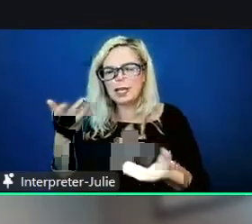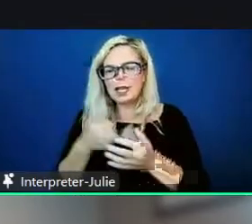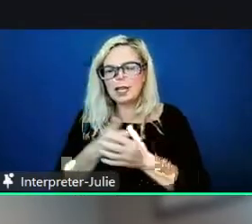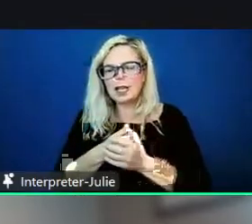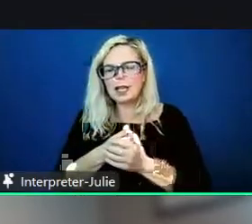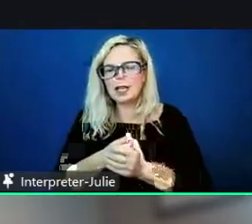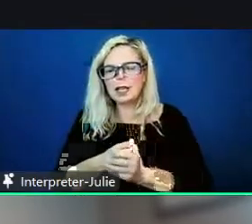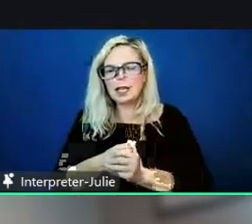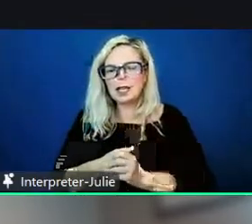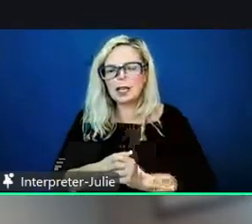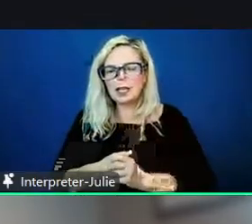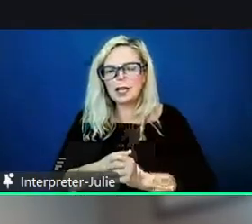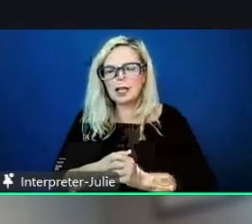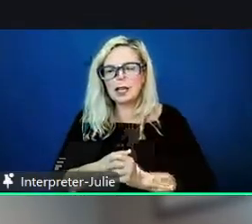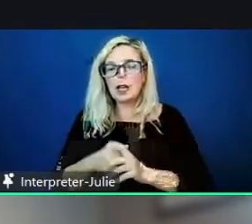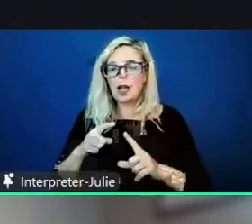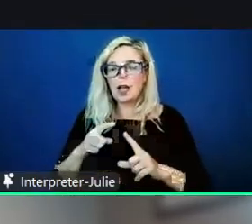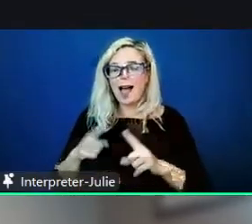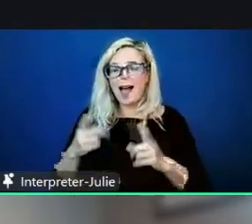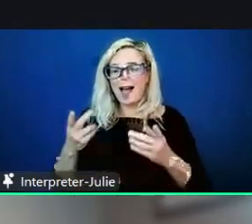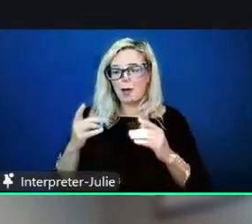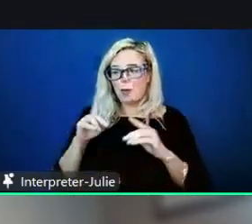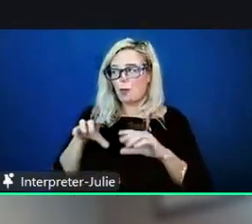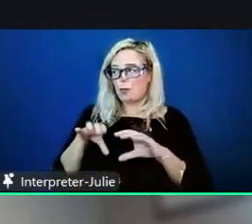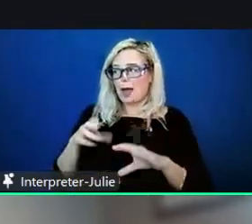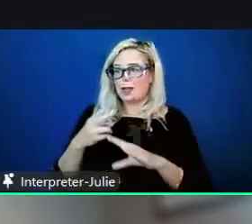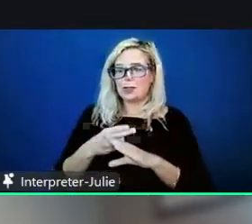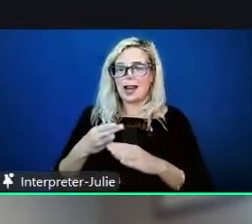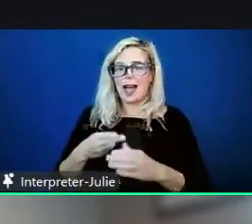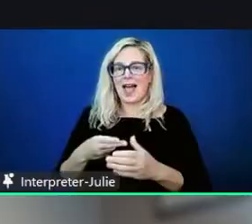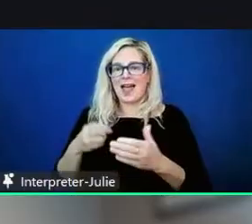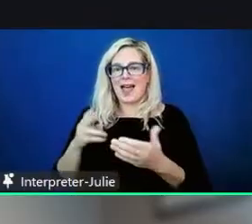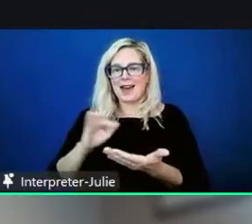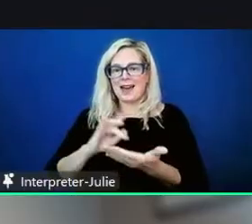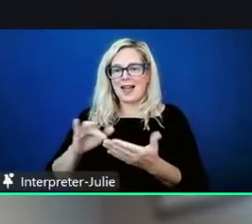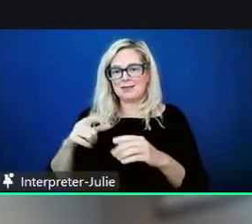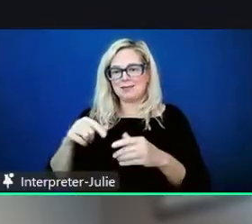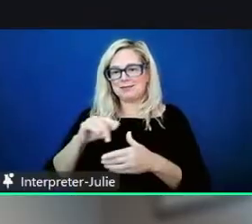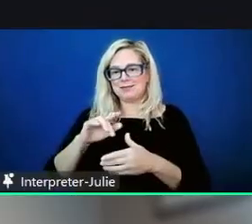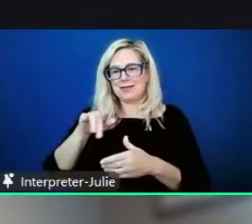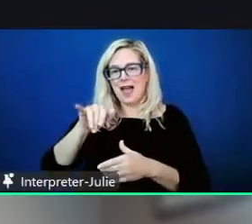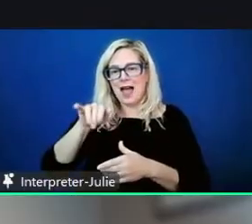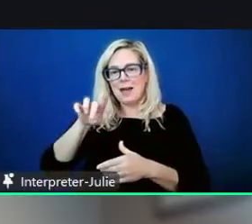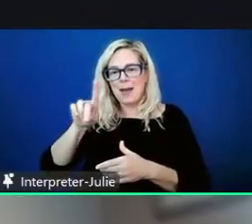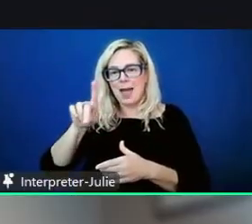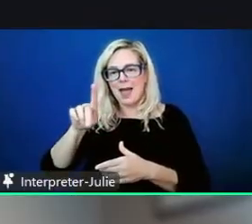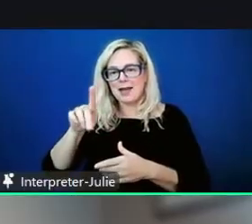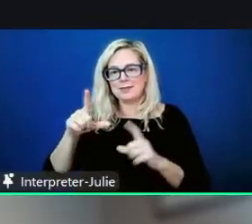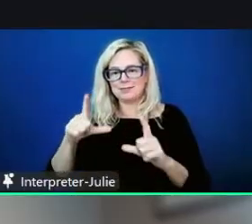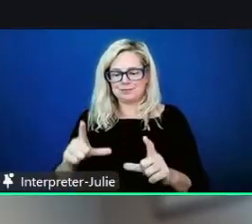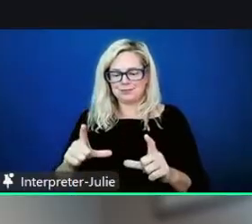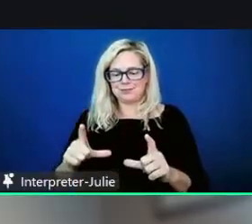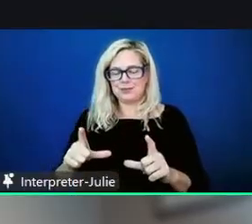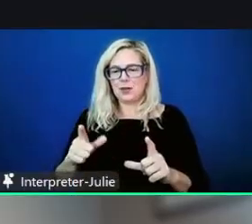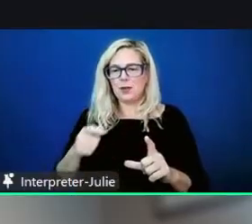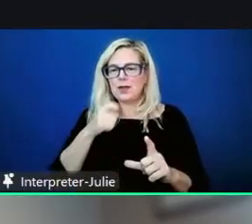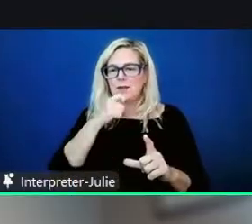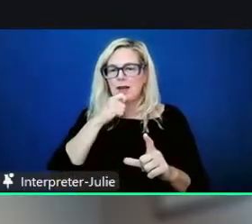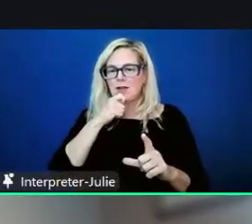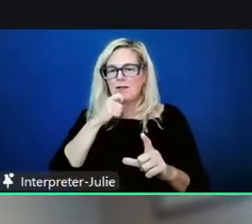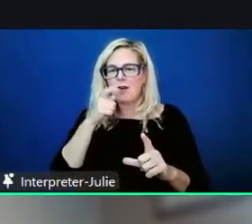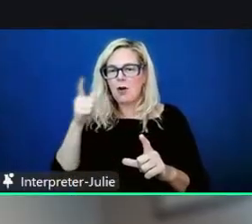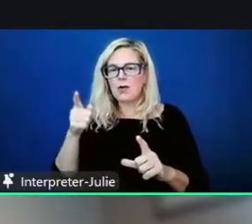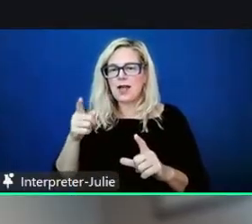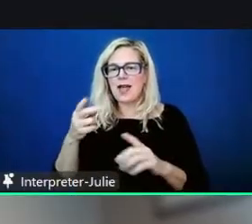did it, I had an iPad that was the microphone and then a smartphone that was the captions